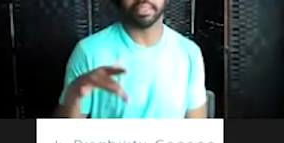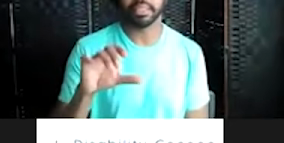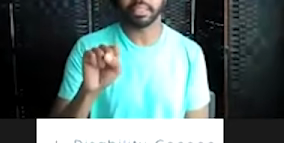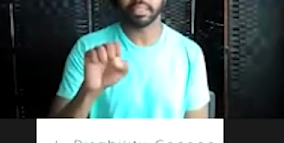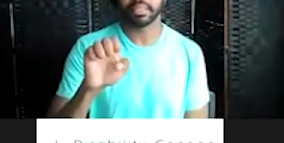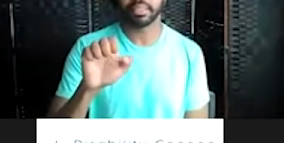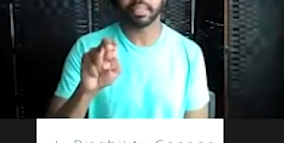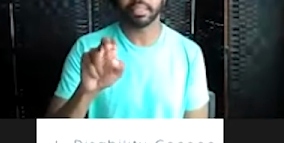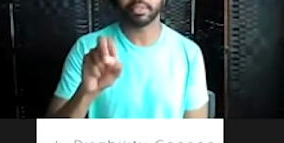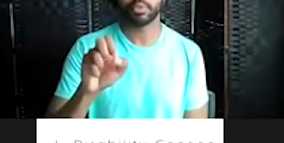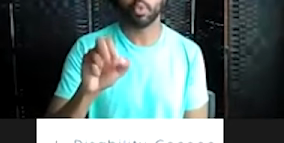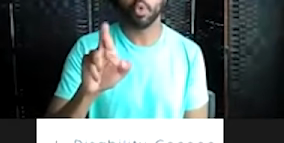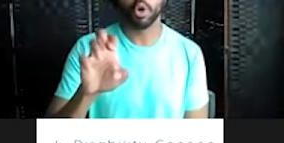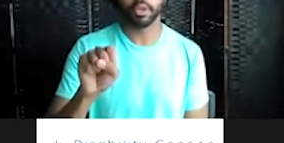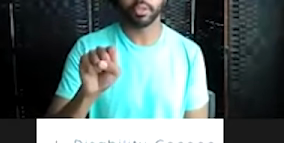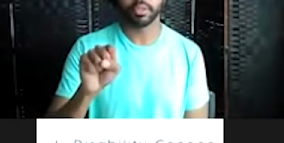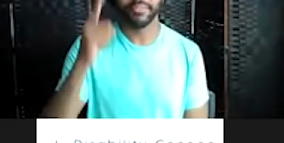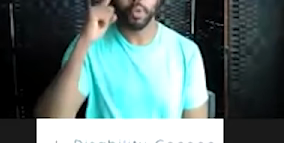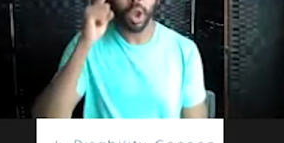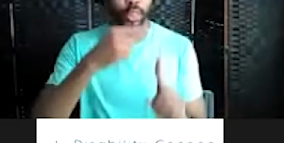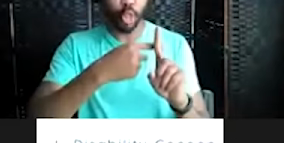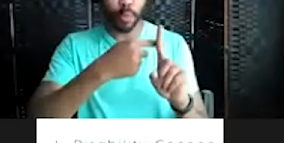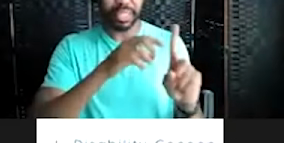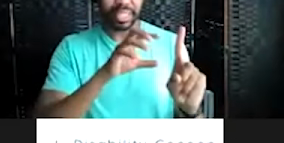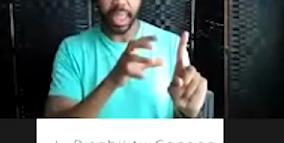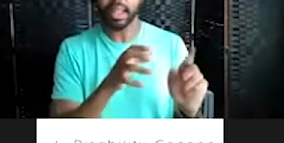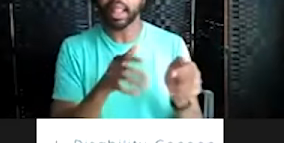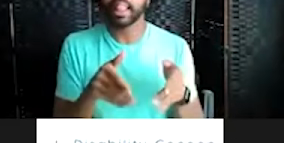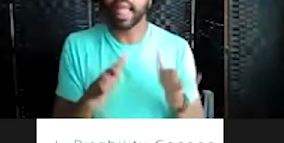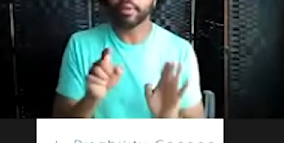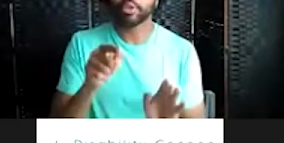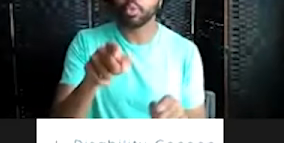you to control